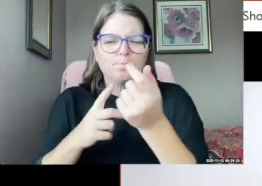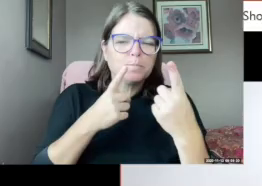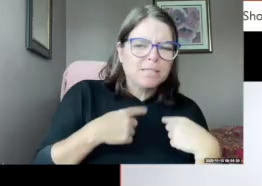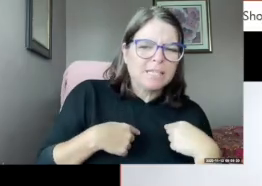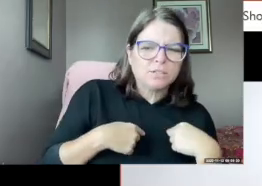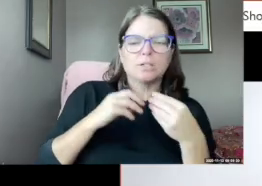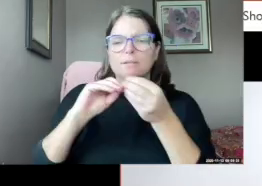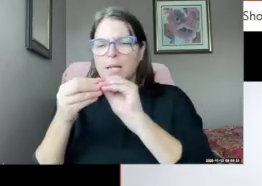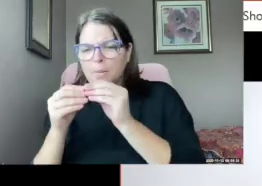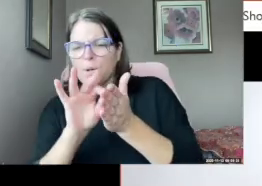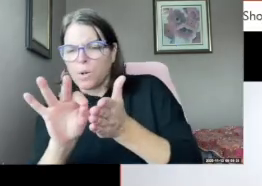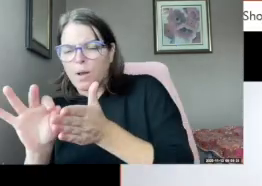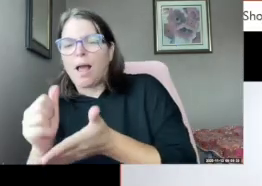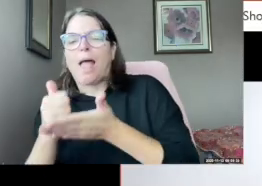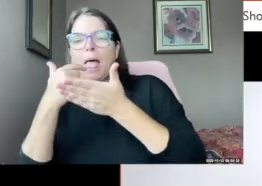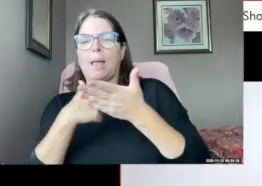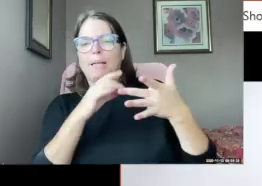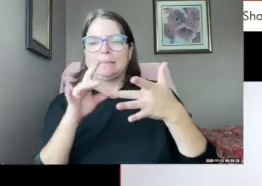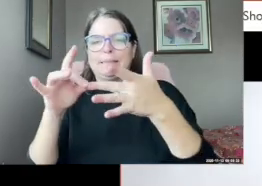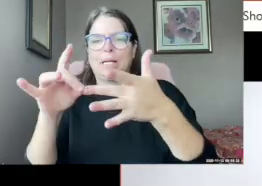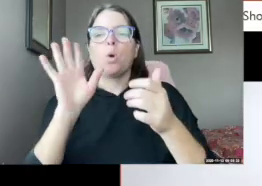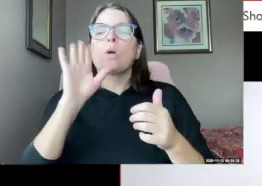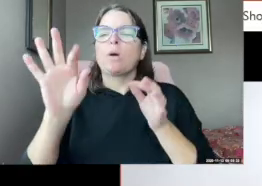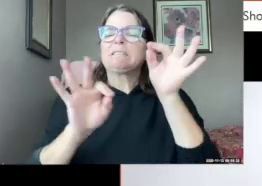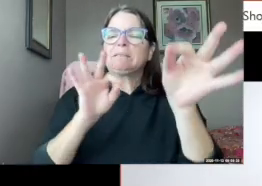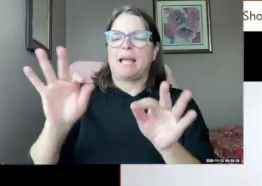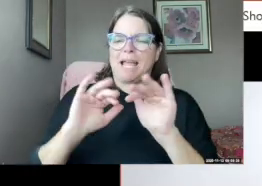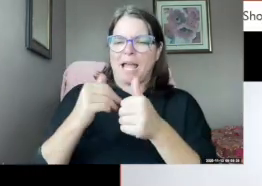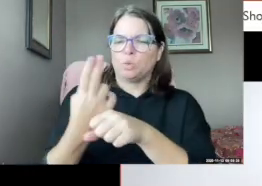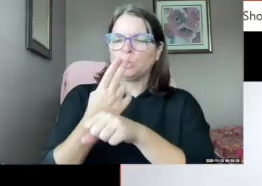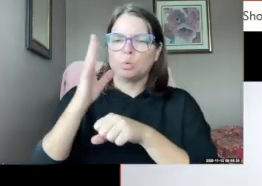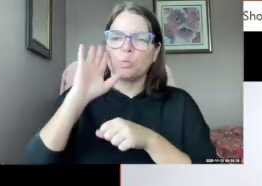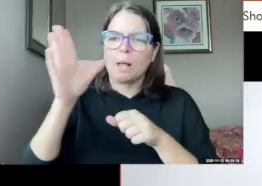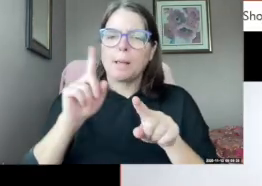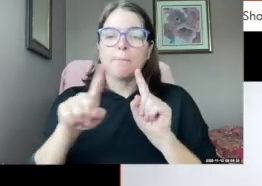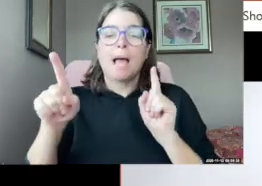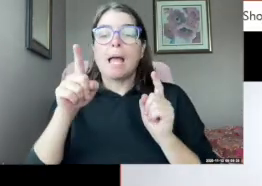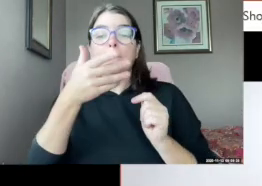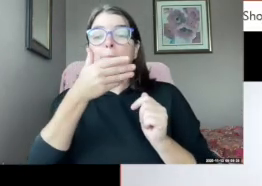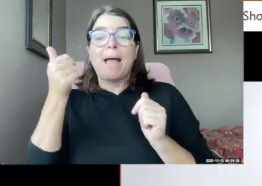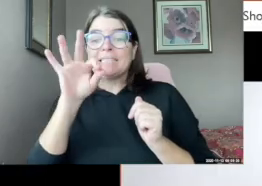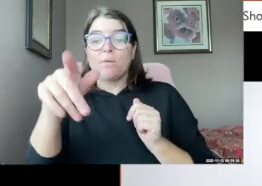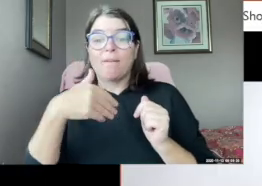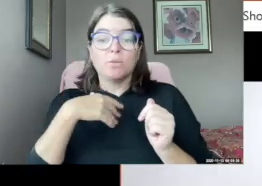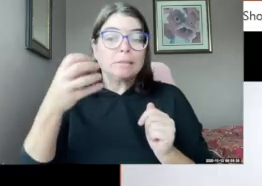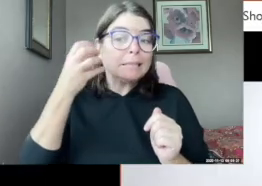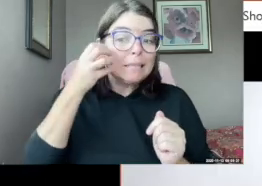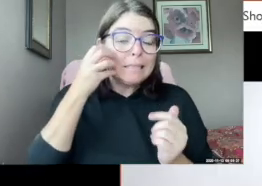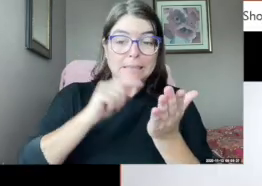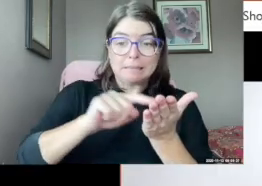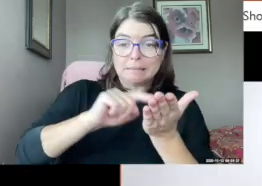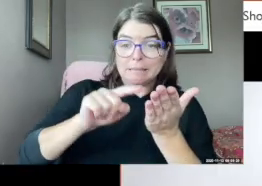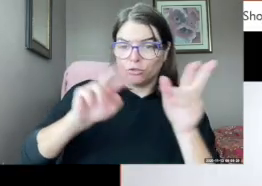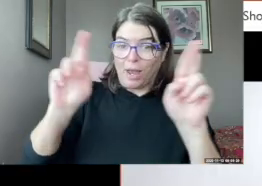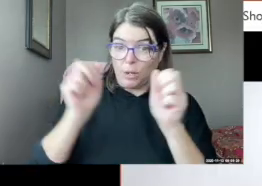conversation. We'll provide instructions on that when we get to the first question pretty soon. But you'll likely want to have smartphones handy